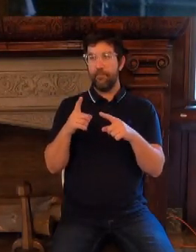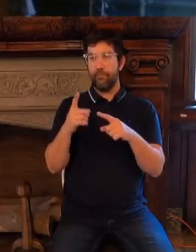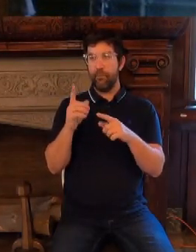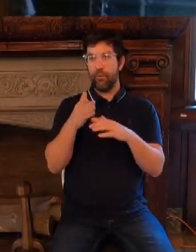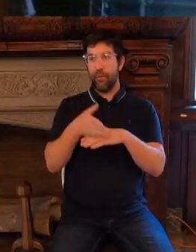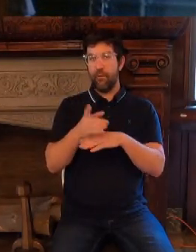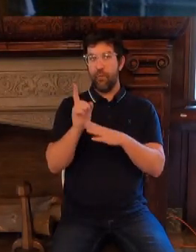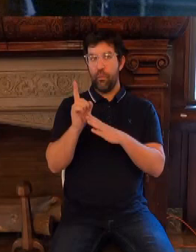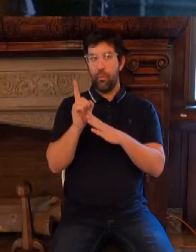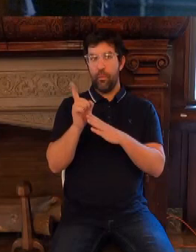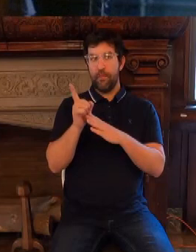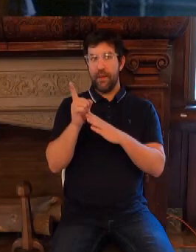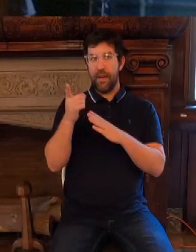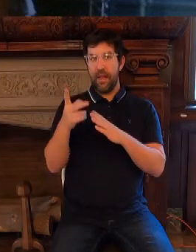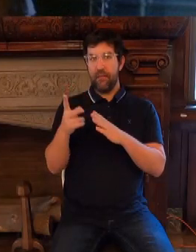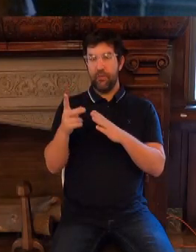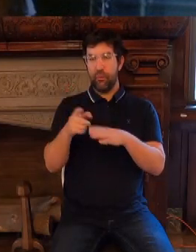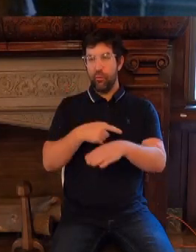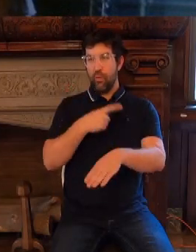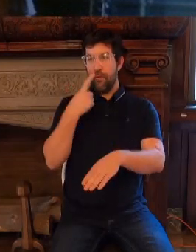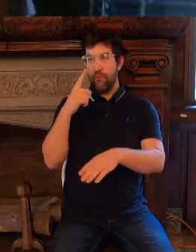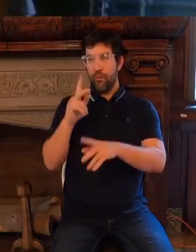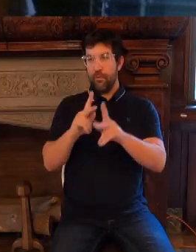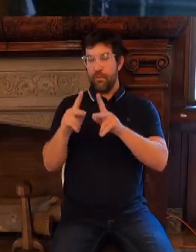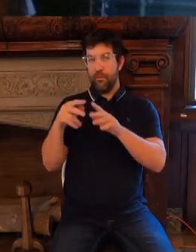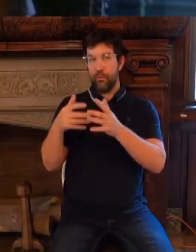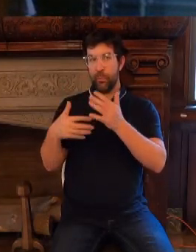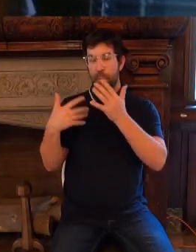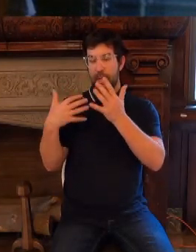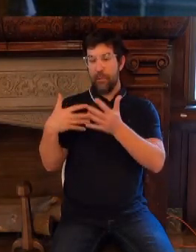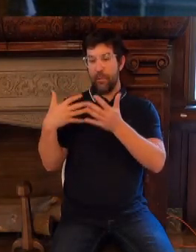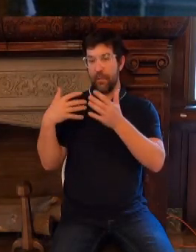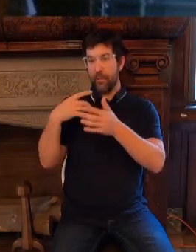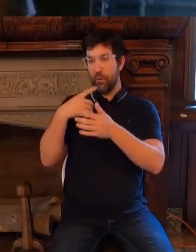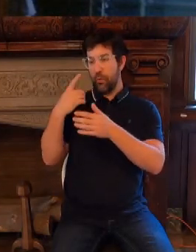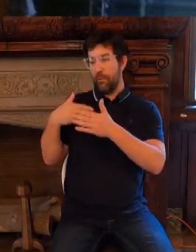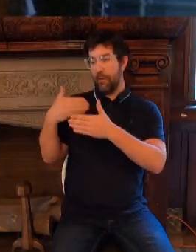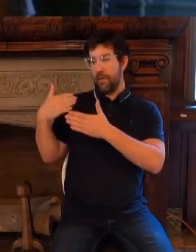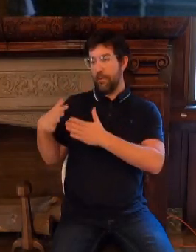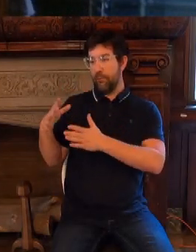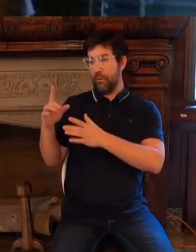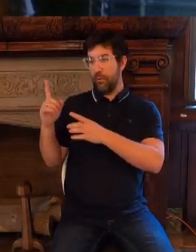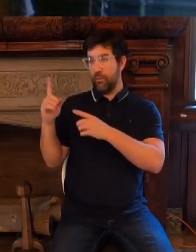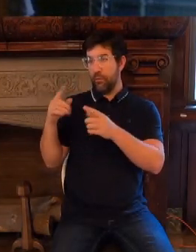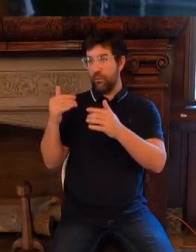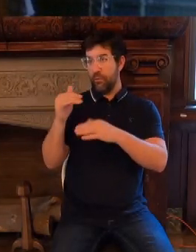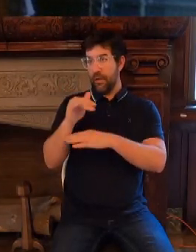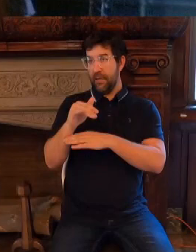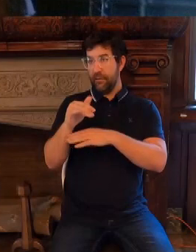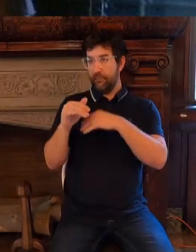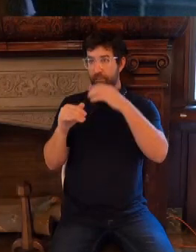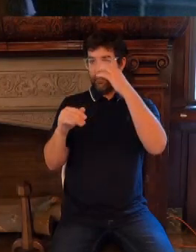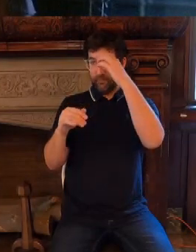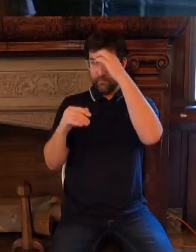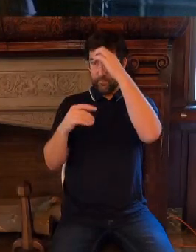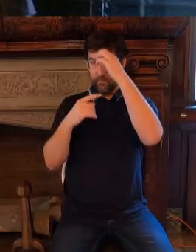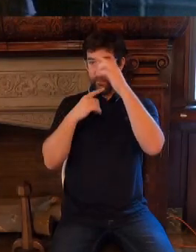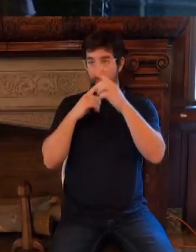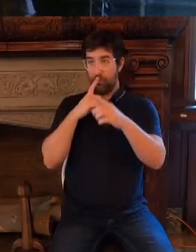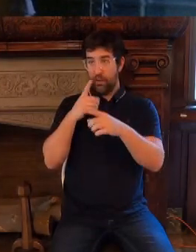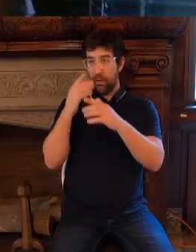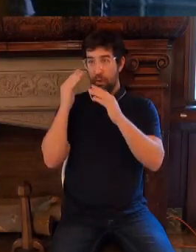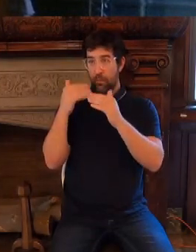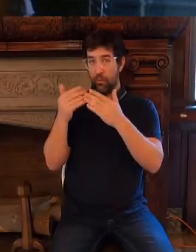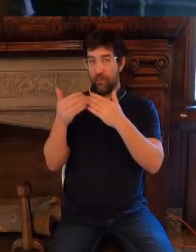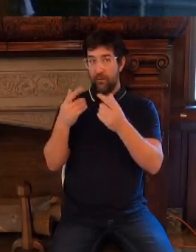and a half. It's just too long for a pedestrian to wait. I told my neighbor where I was going tonight. And I said, I really hope that